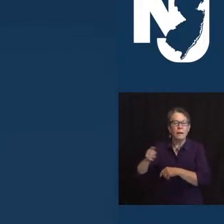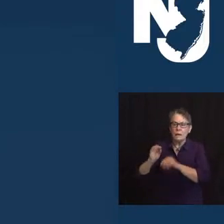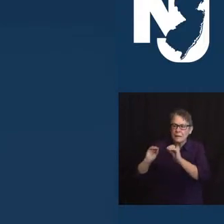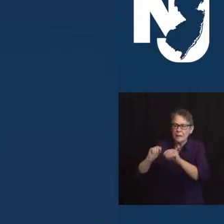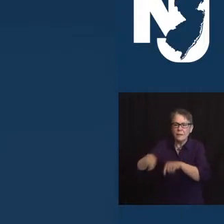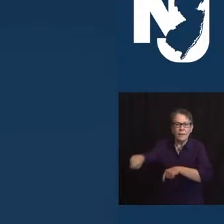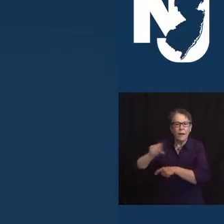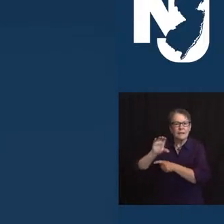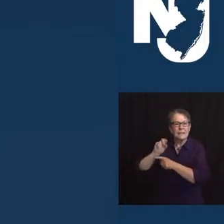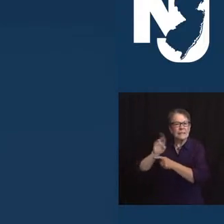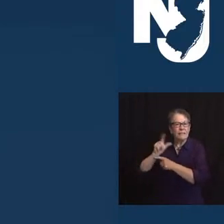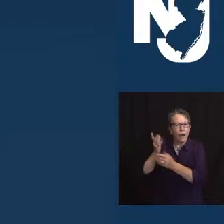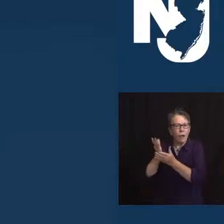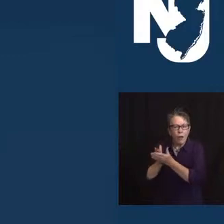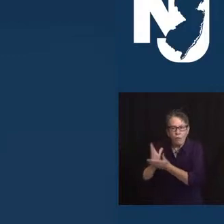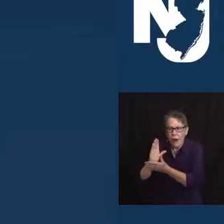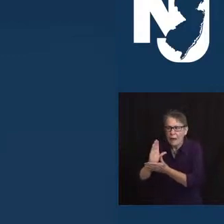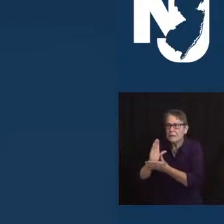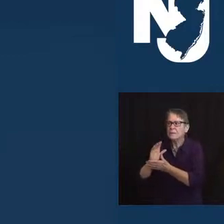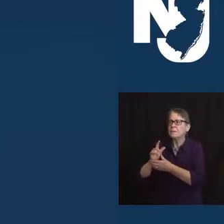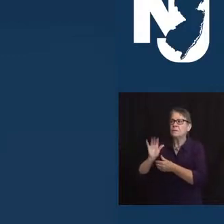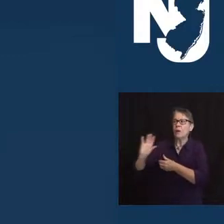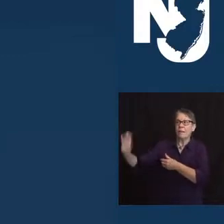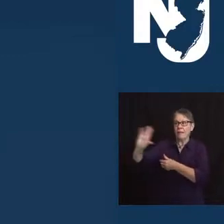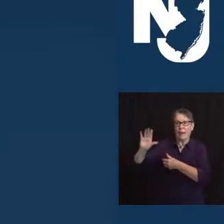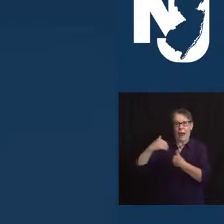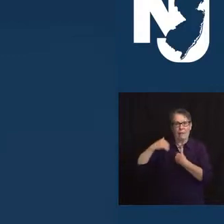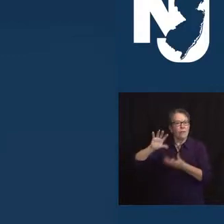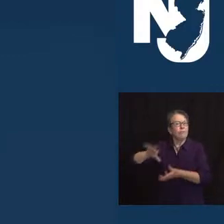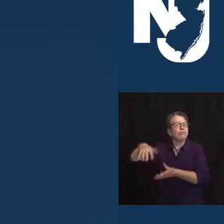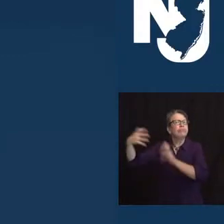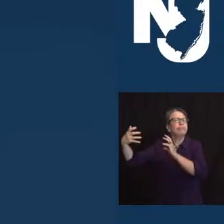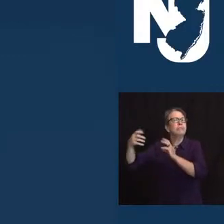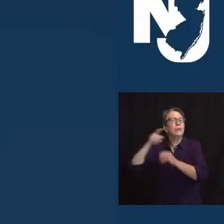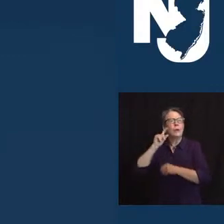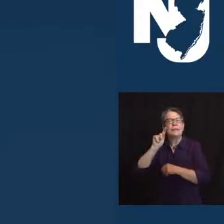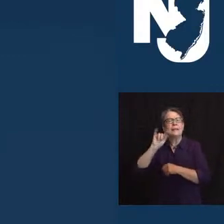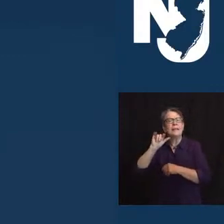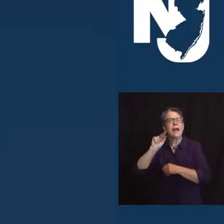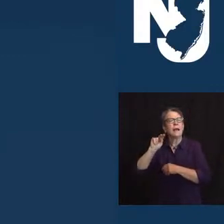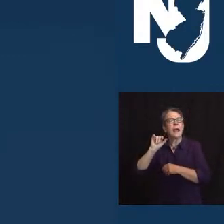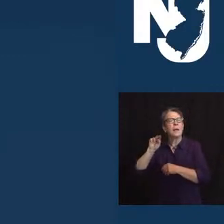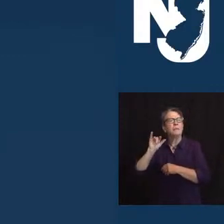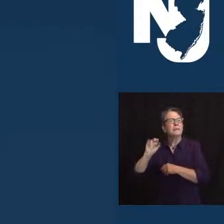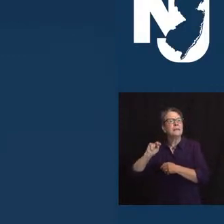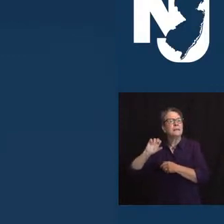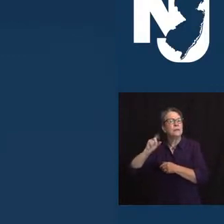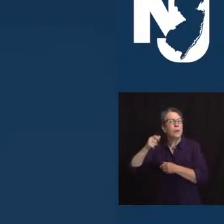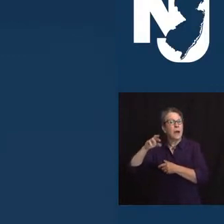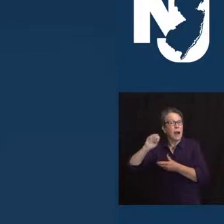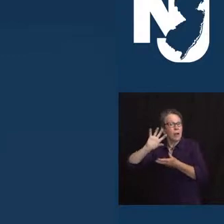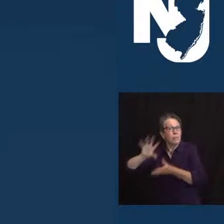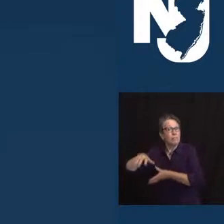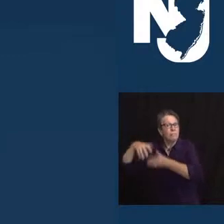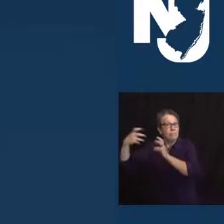implored her also to teach them the movement's anthem, "We Shall Overcome."